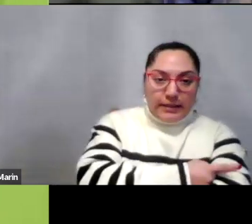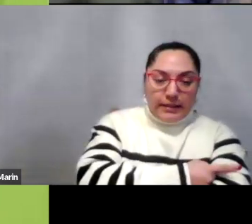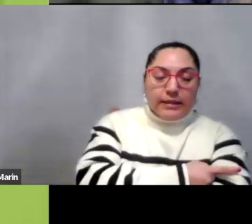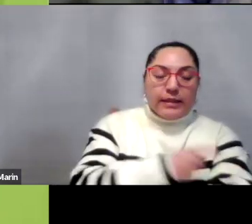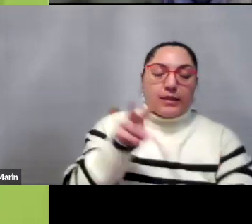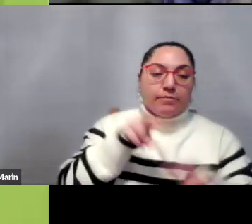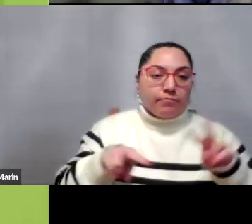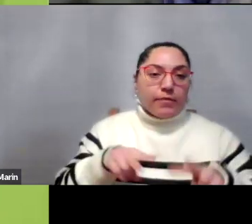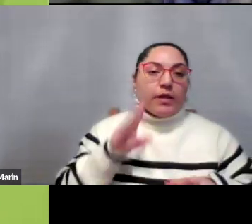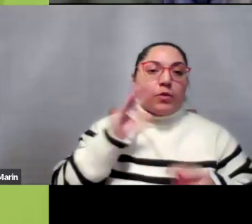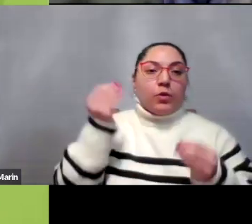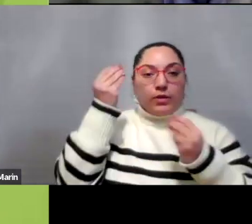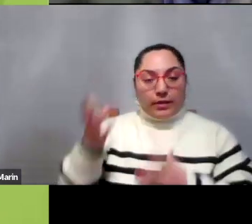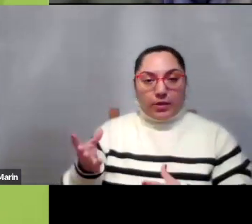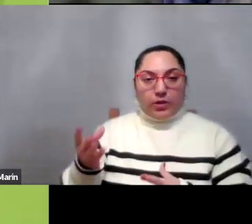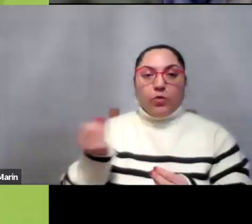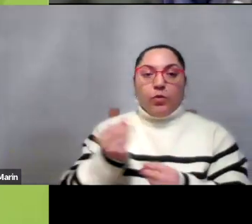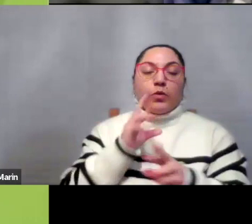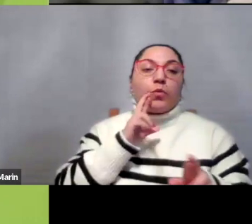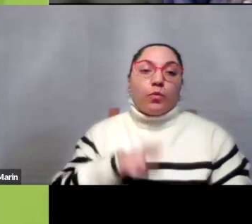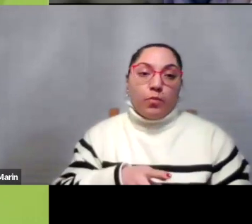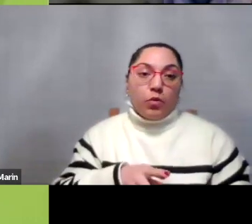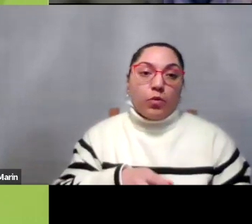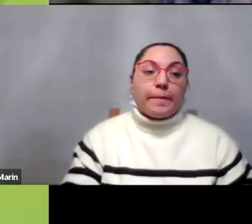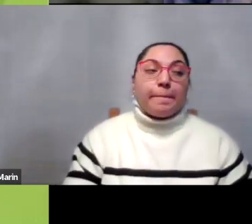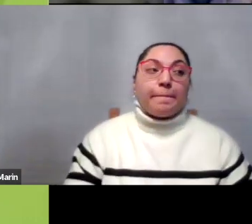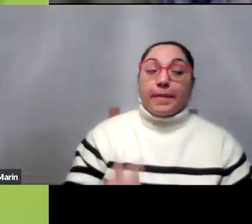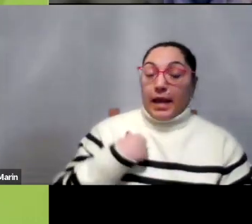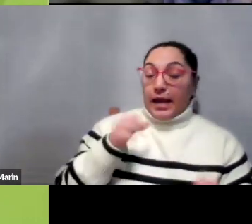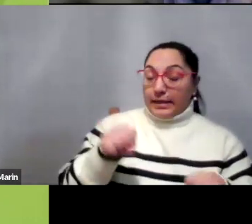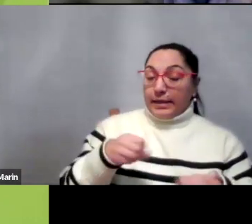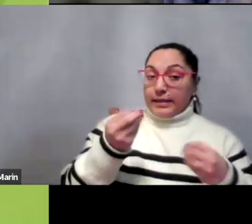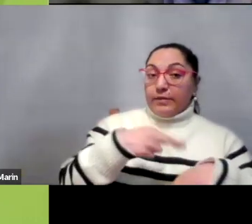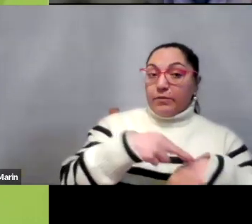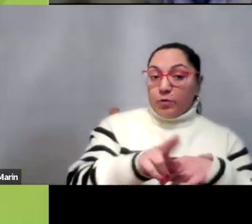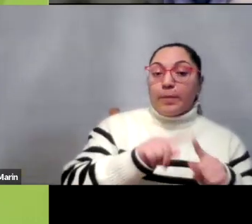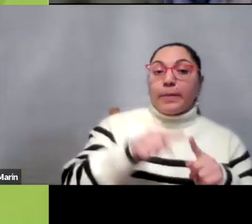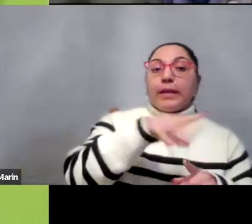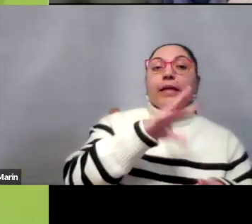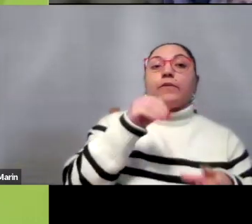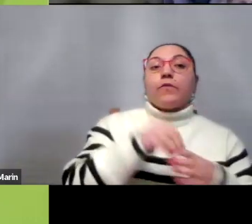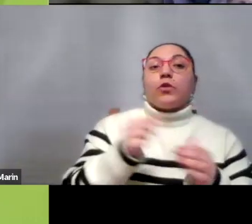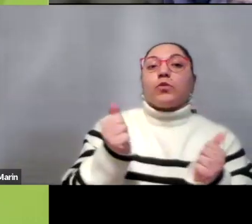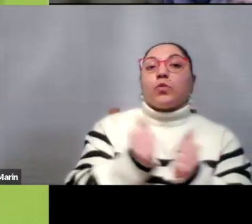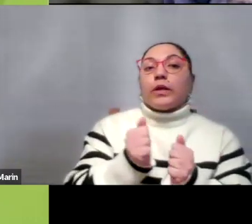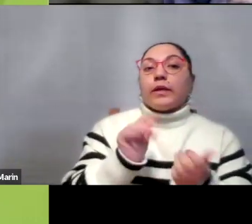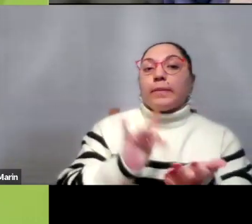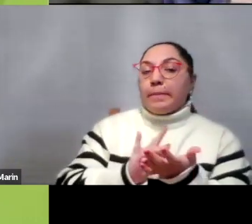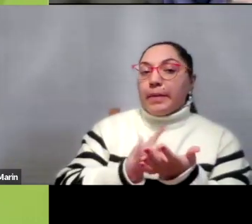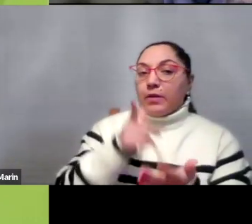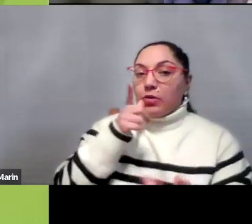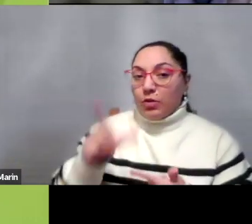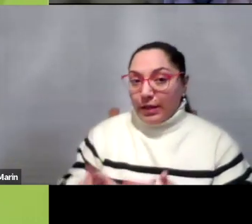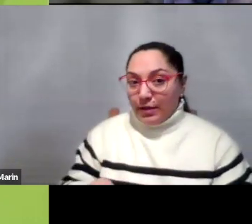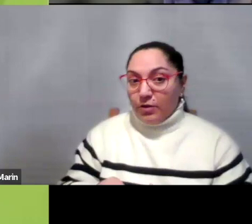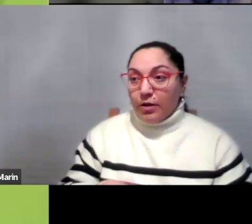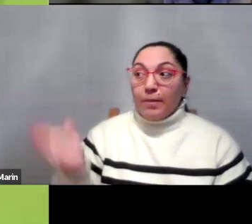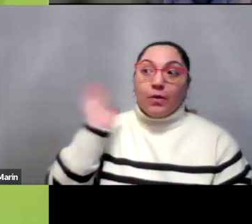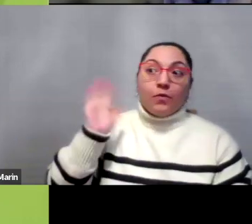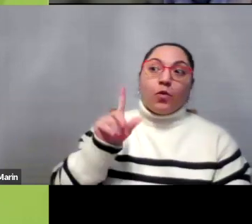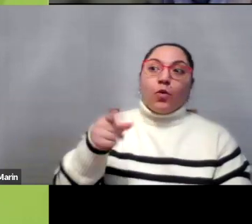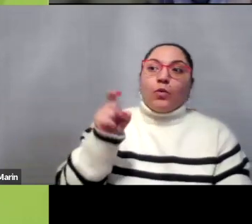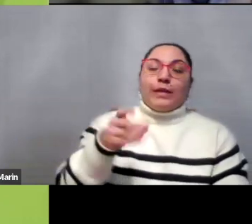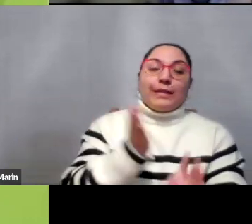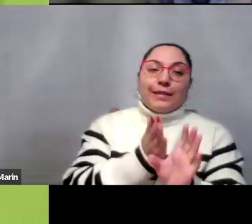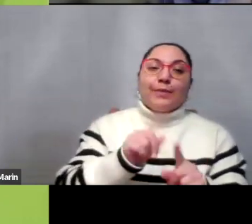referrals to the RICE evaluation unit. It does require a clinical letter. Right now, they used to just be a